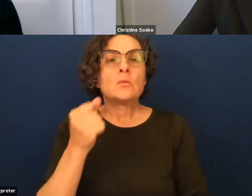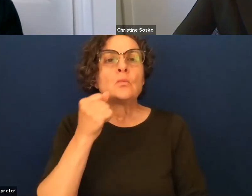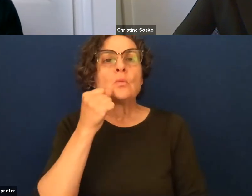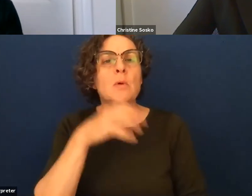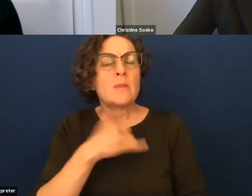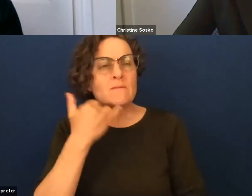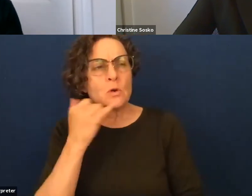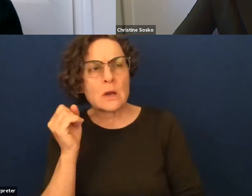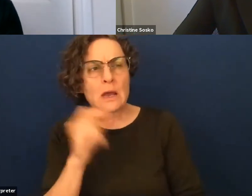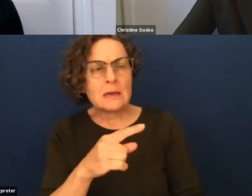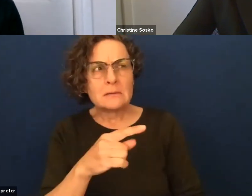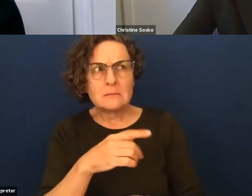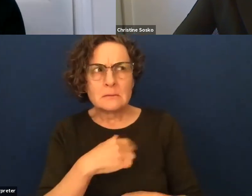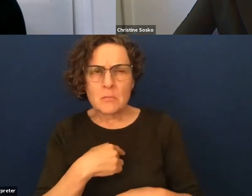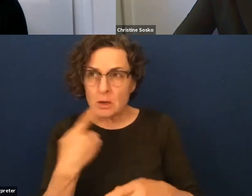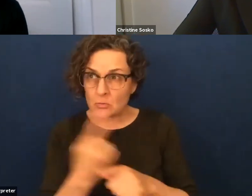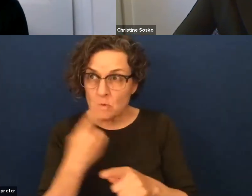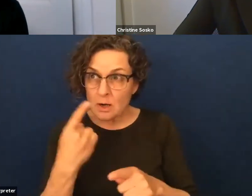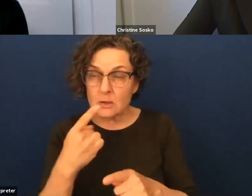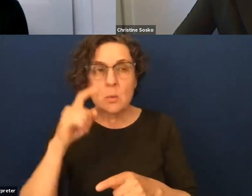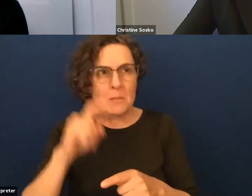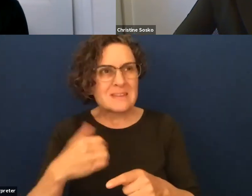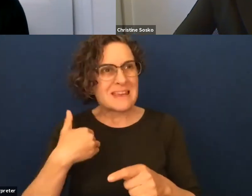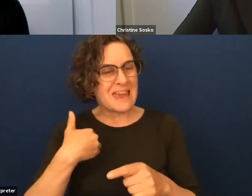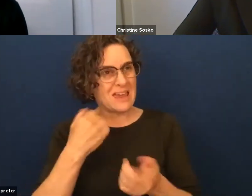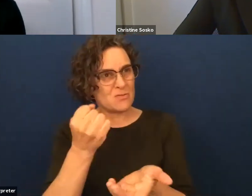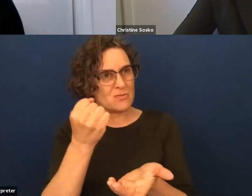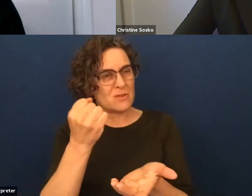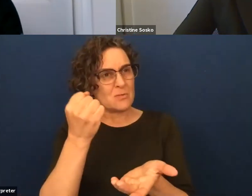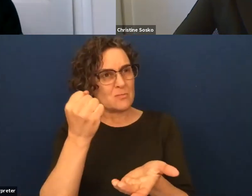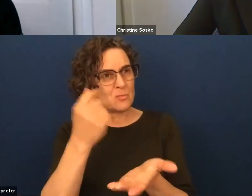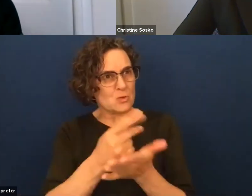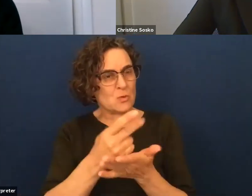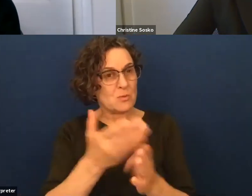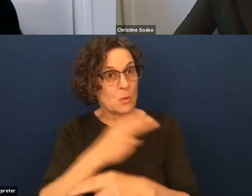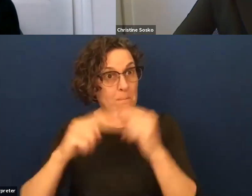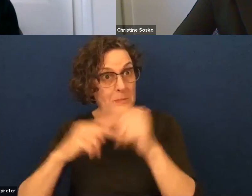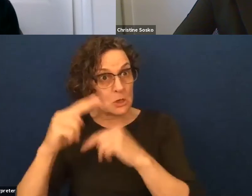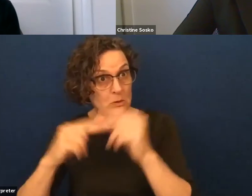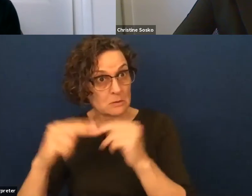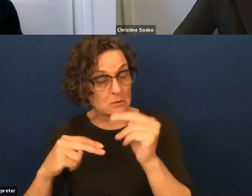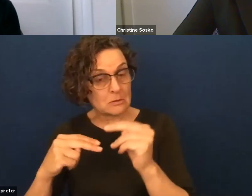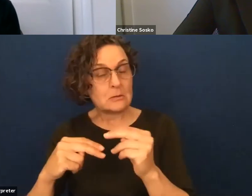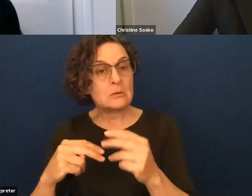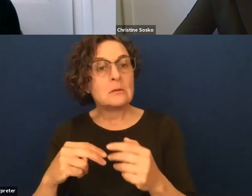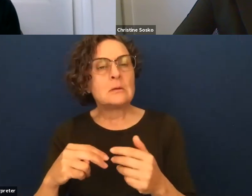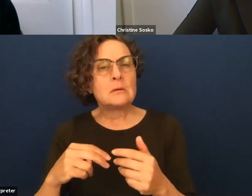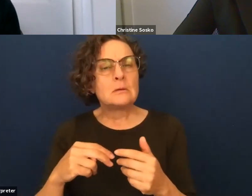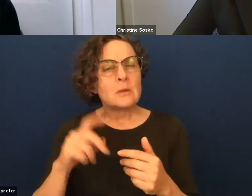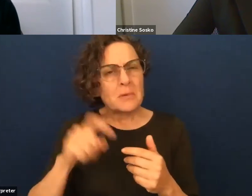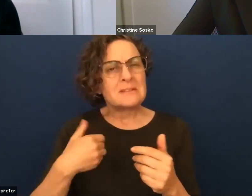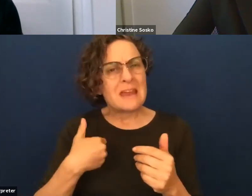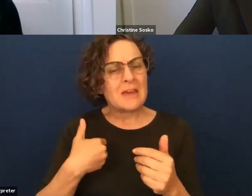this clearance prior to getting building permits or starting building. So that could we clarify that part of